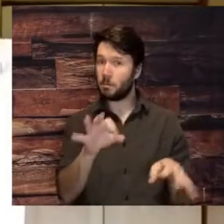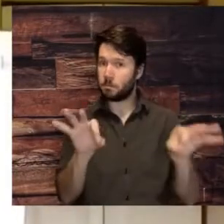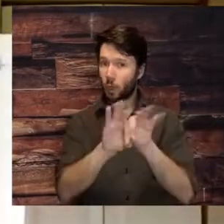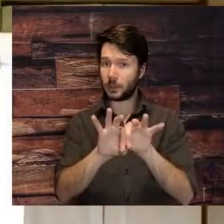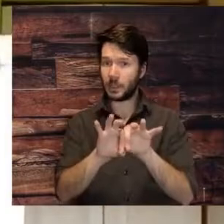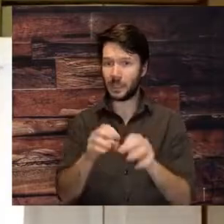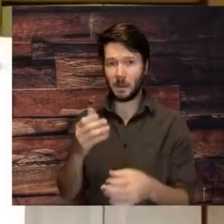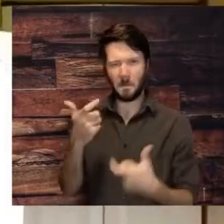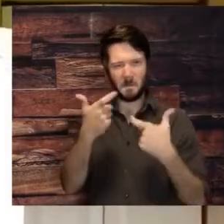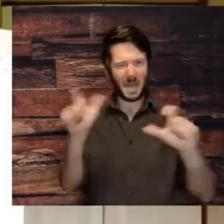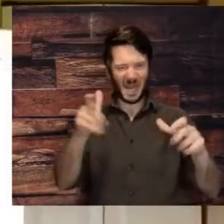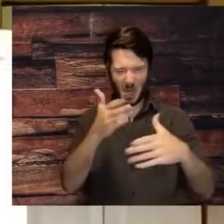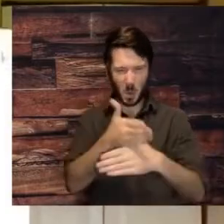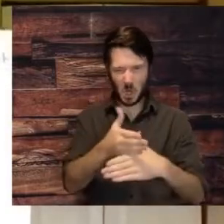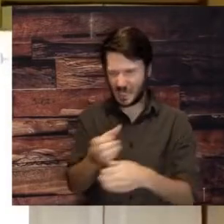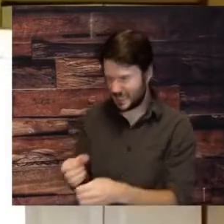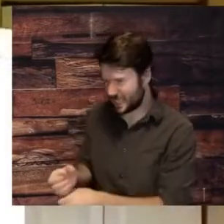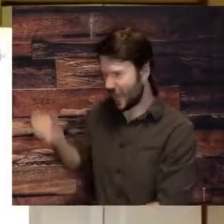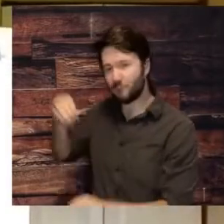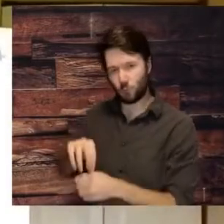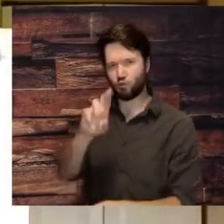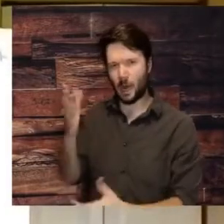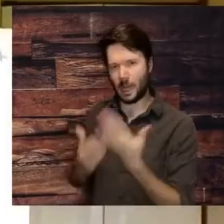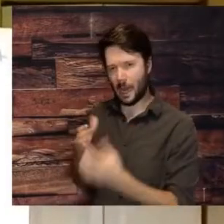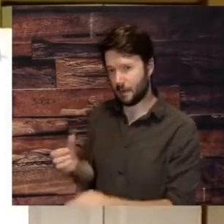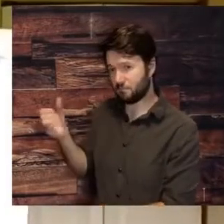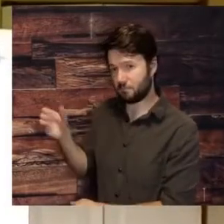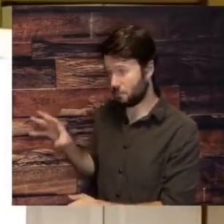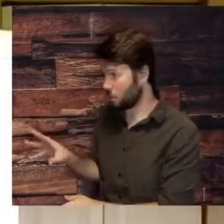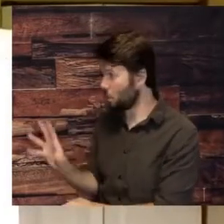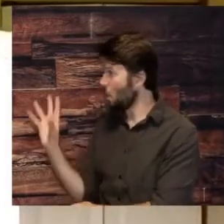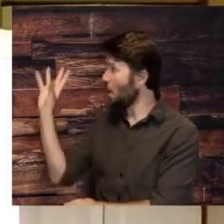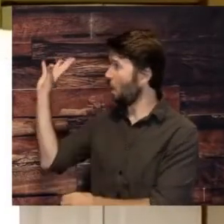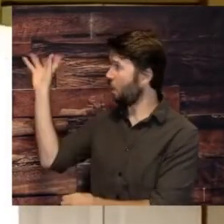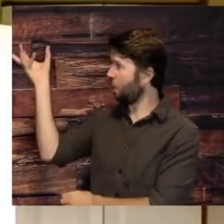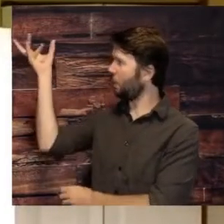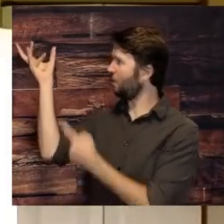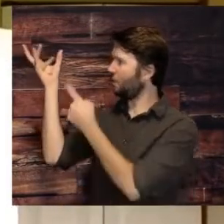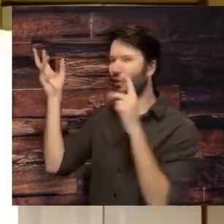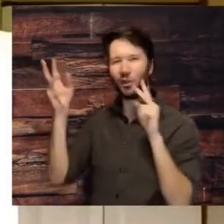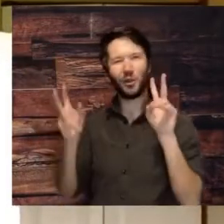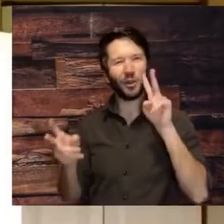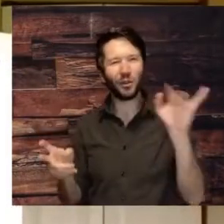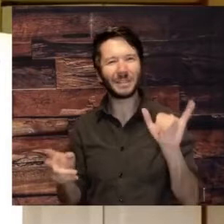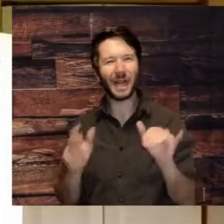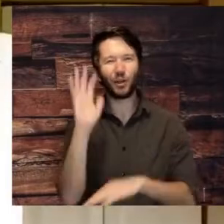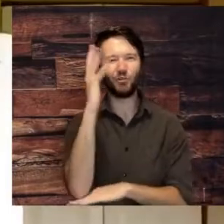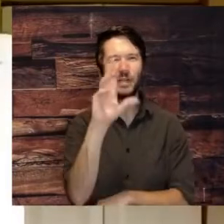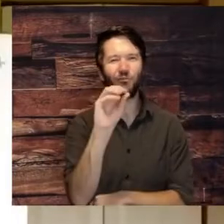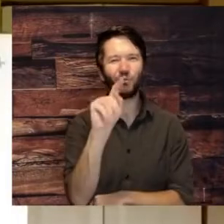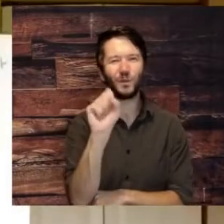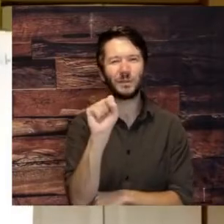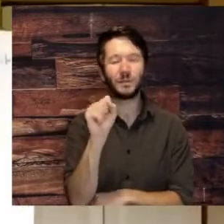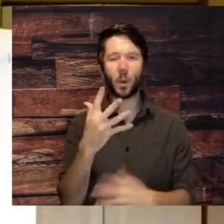and most importantly, he carried a big wooden staff in his right hand that swirls out at the top like a bunch of tree